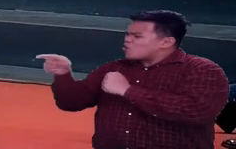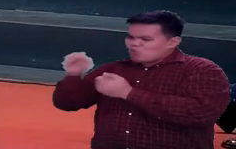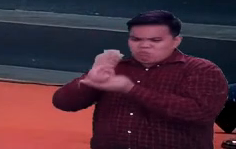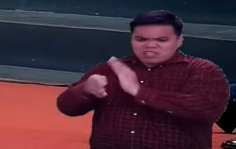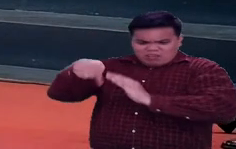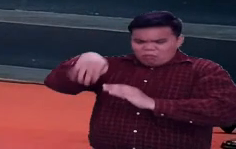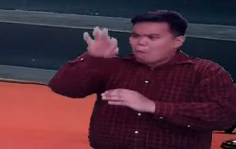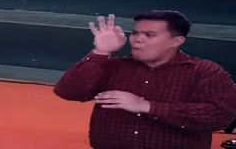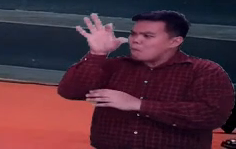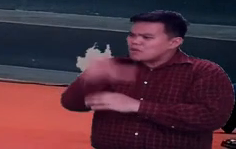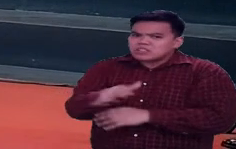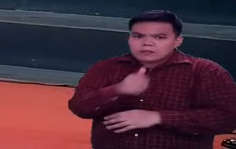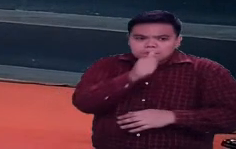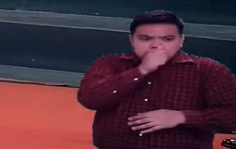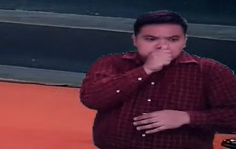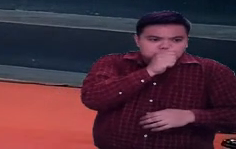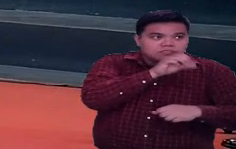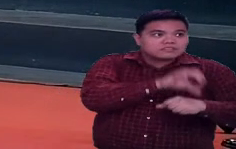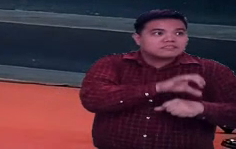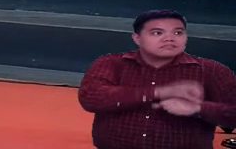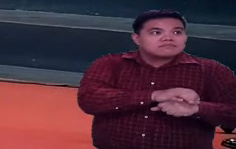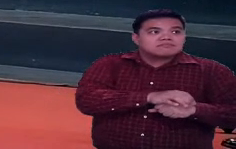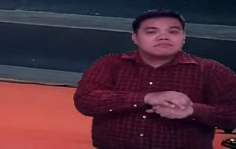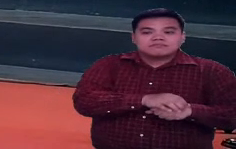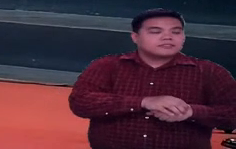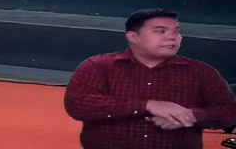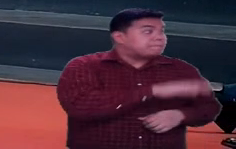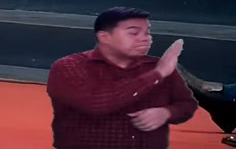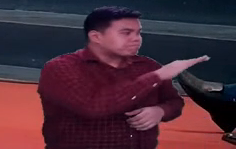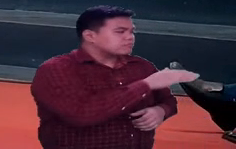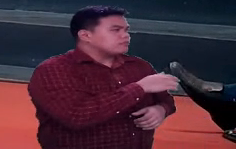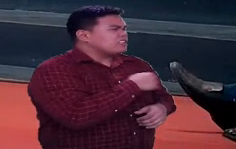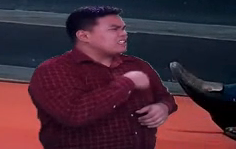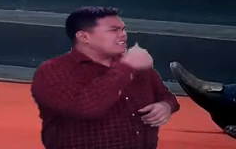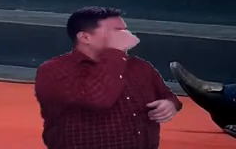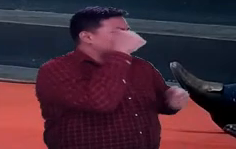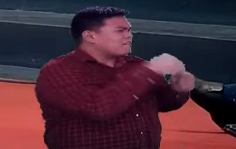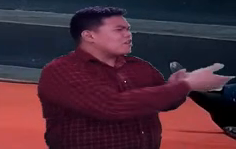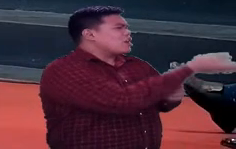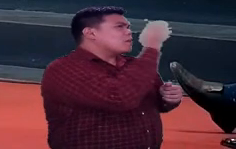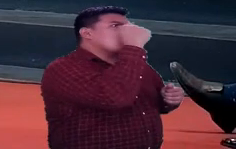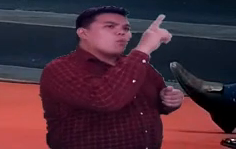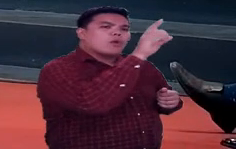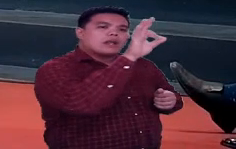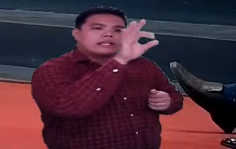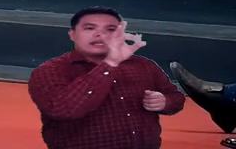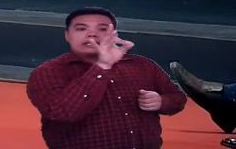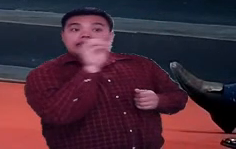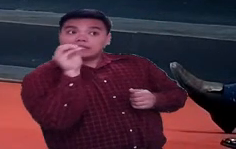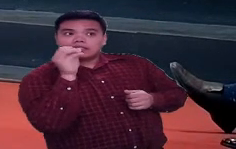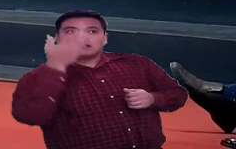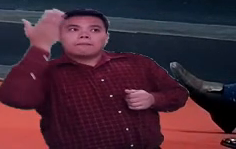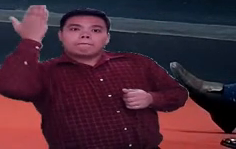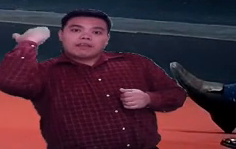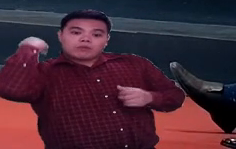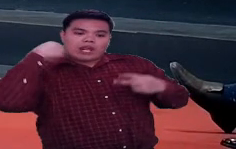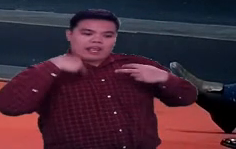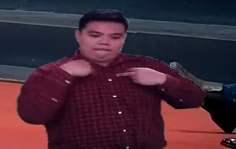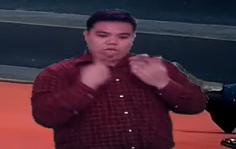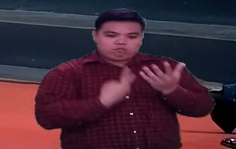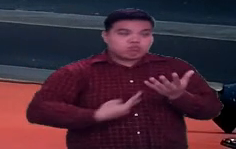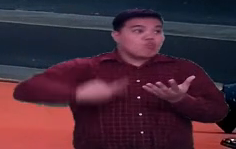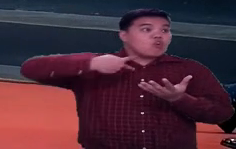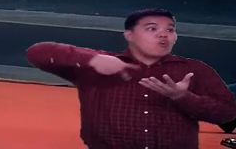pastor of a secret church? He said, if you remember, in the 1980s, there was an